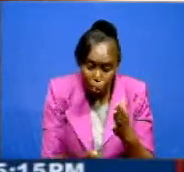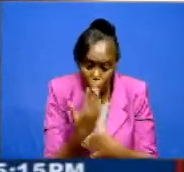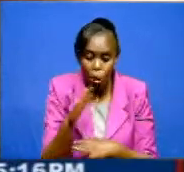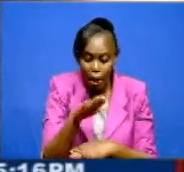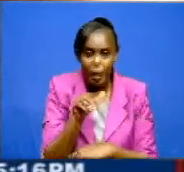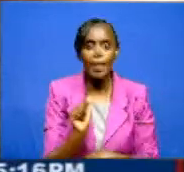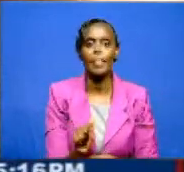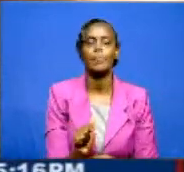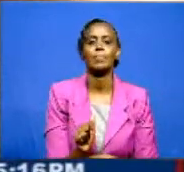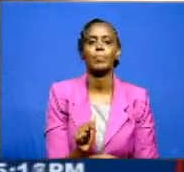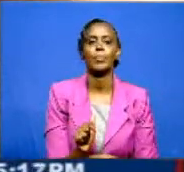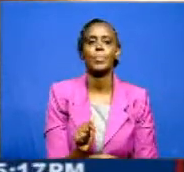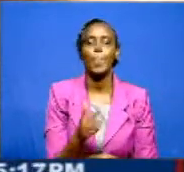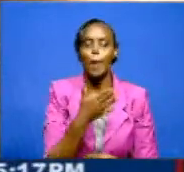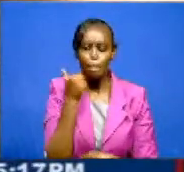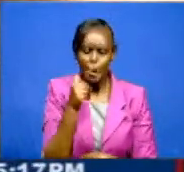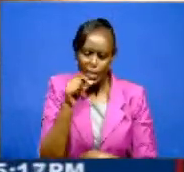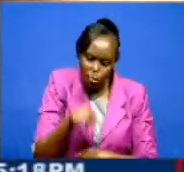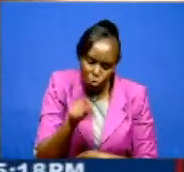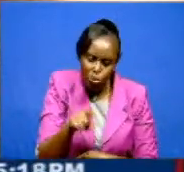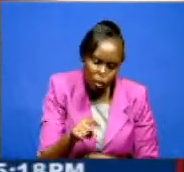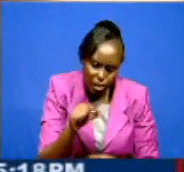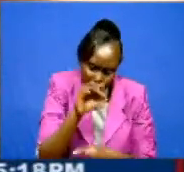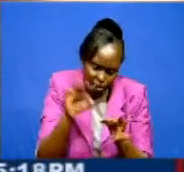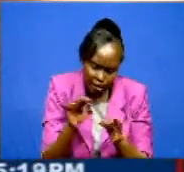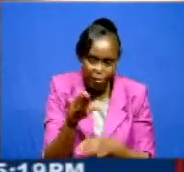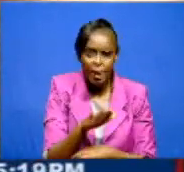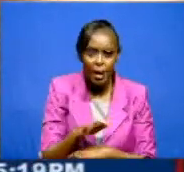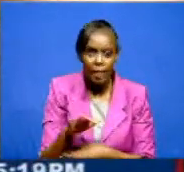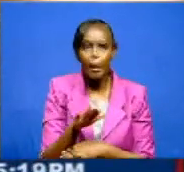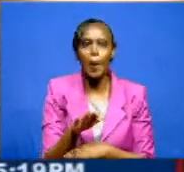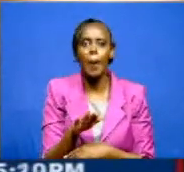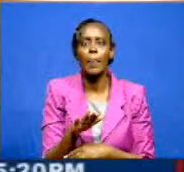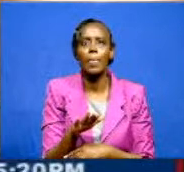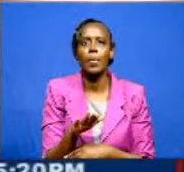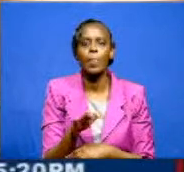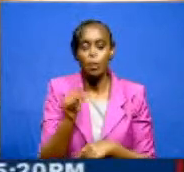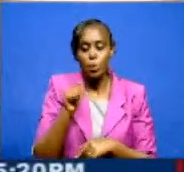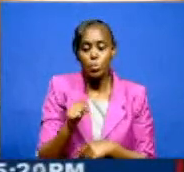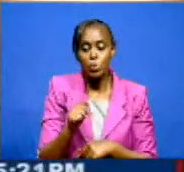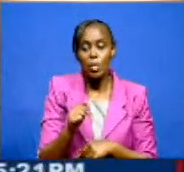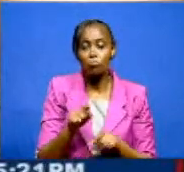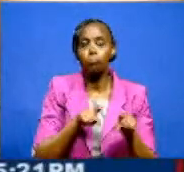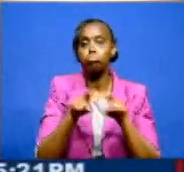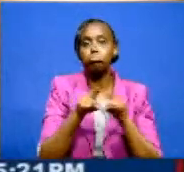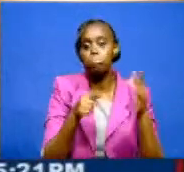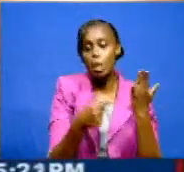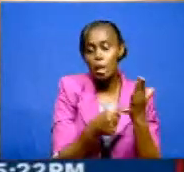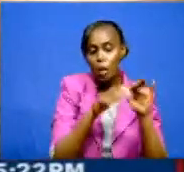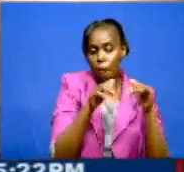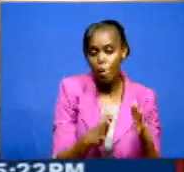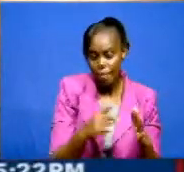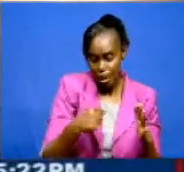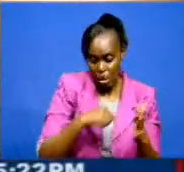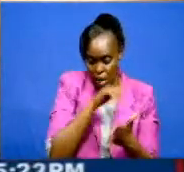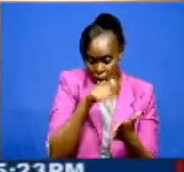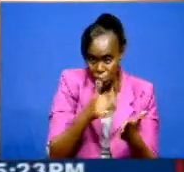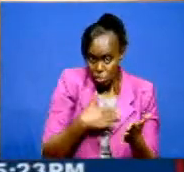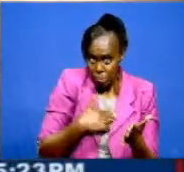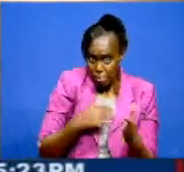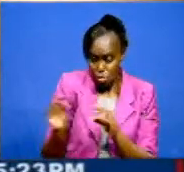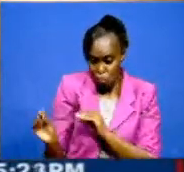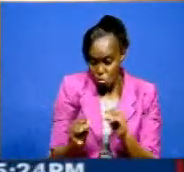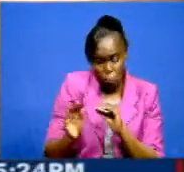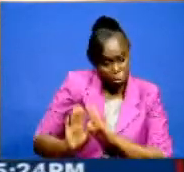area? Is this the best crop to be grown in a specific area? Today, if you go to Kitale, many of our farmers, including myself, have moving